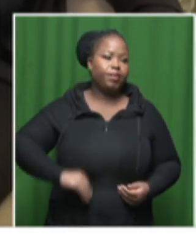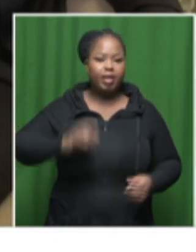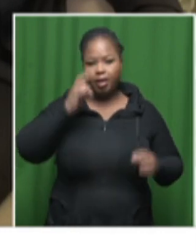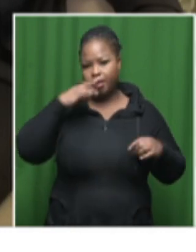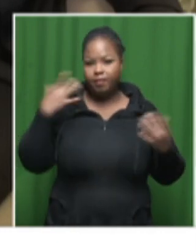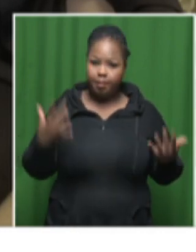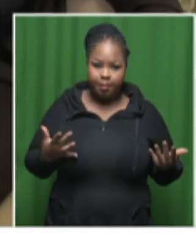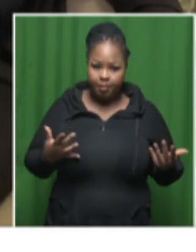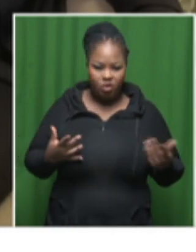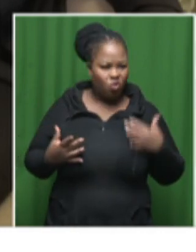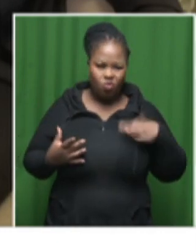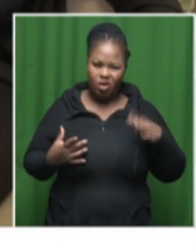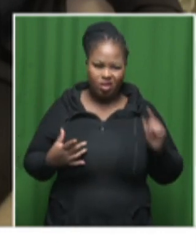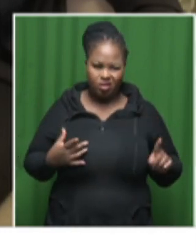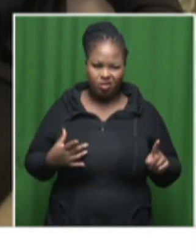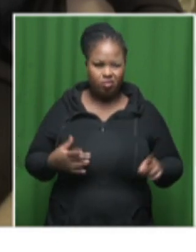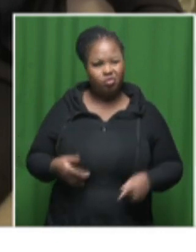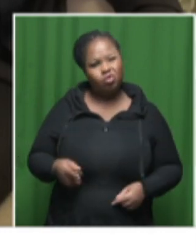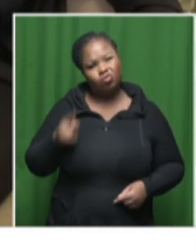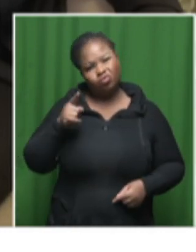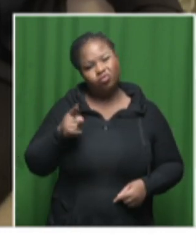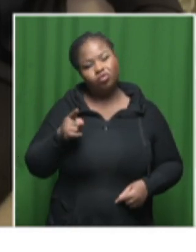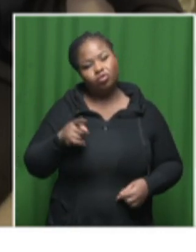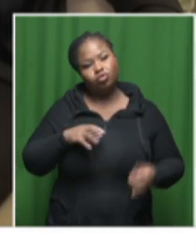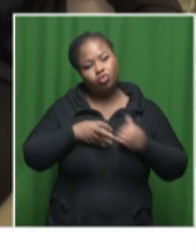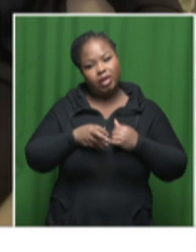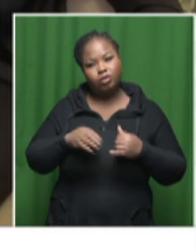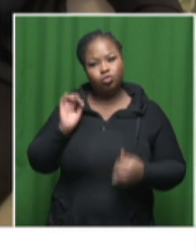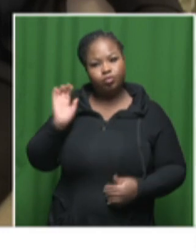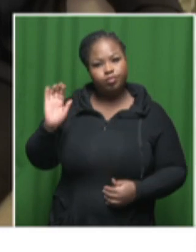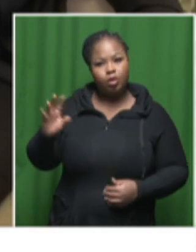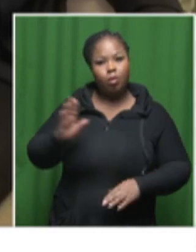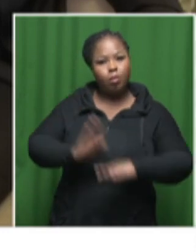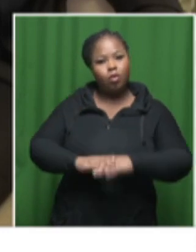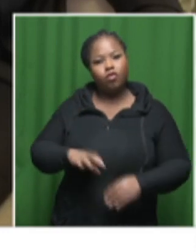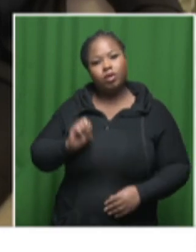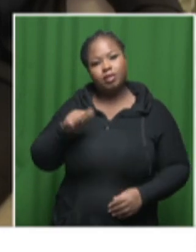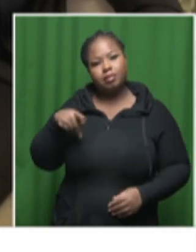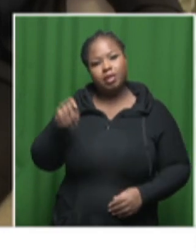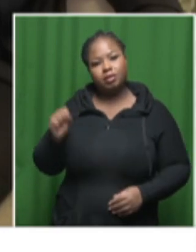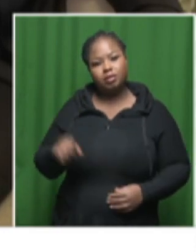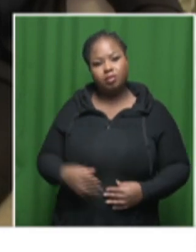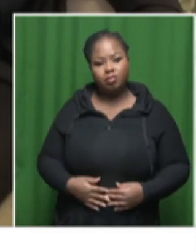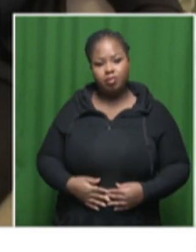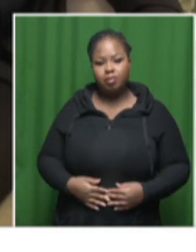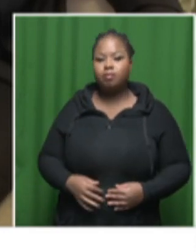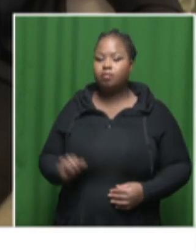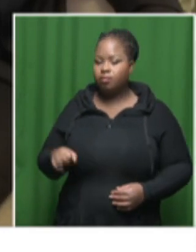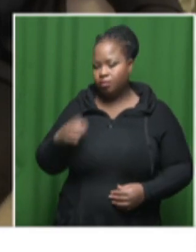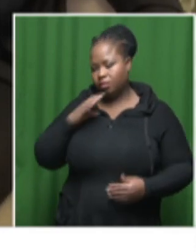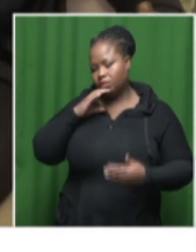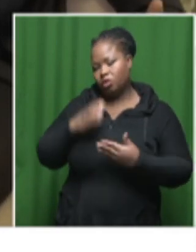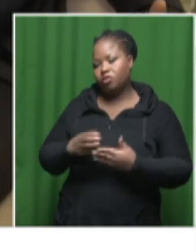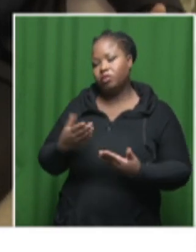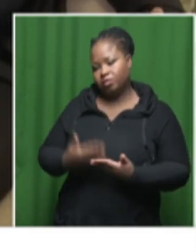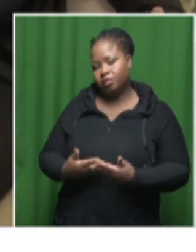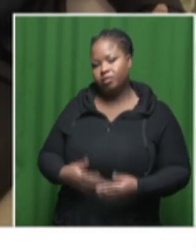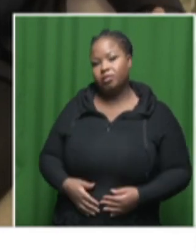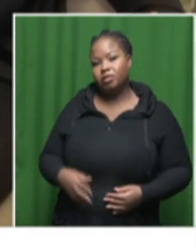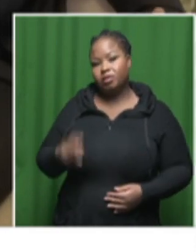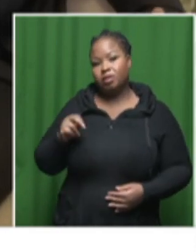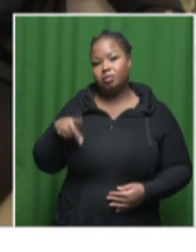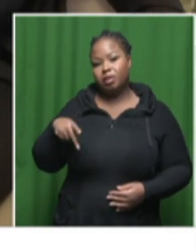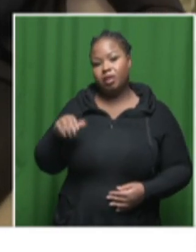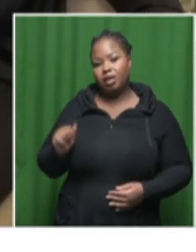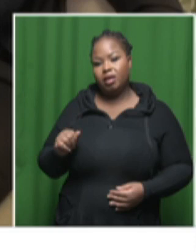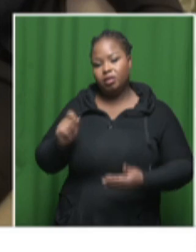know, what sort of real pressure is being brought to bear? Yes, I can confirm that indeed the NPA